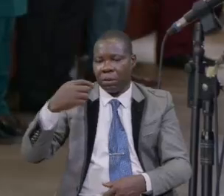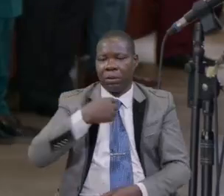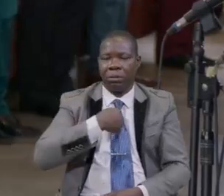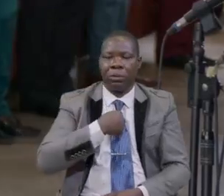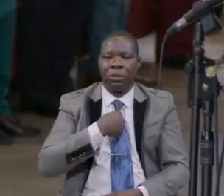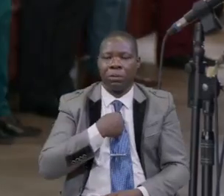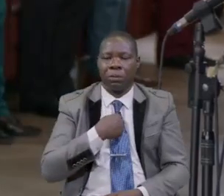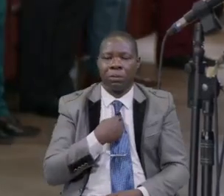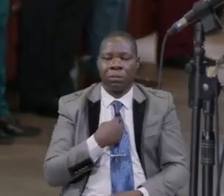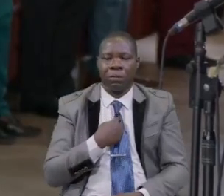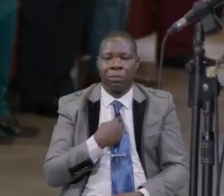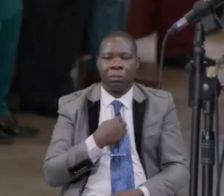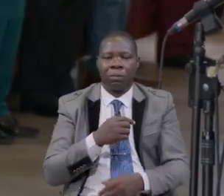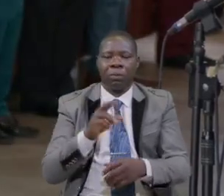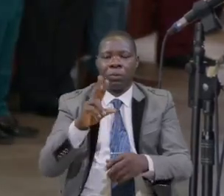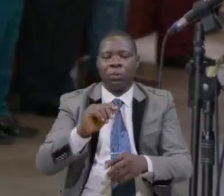not turning back,